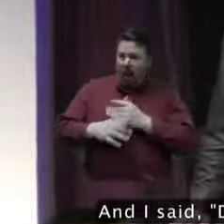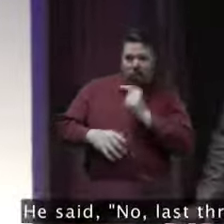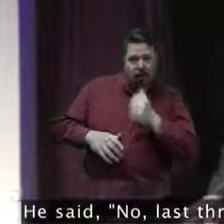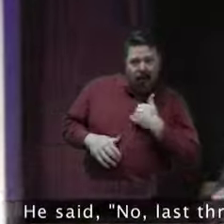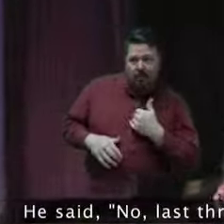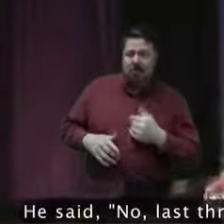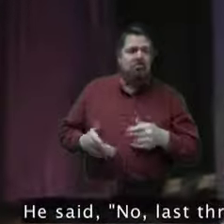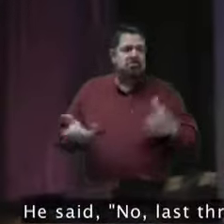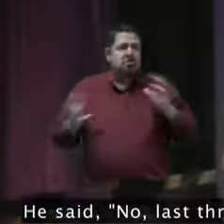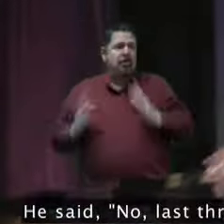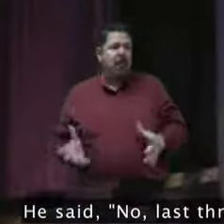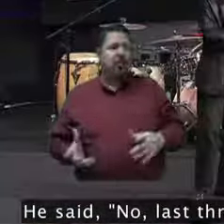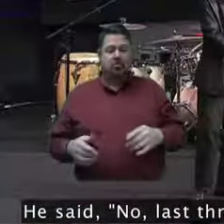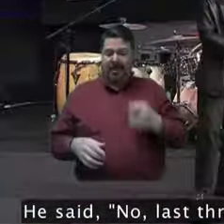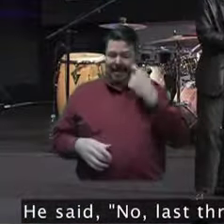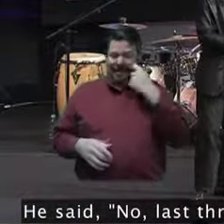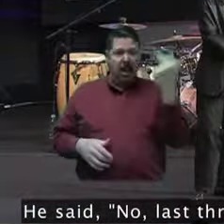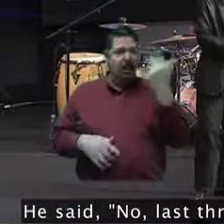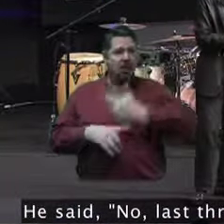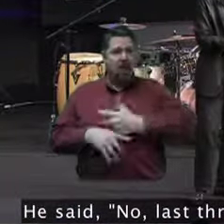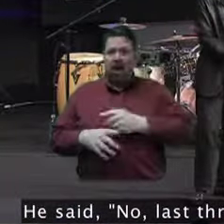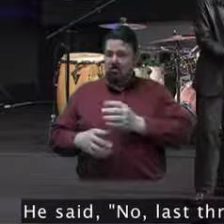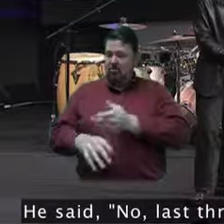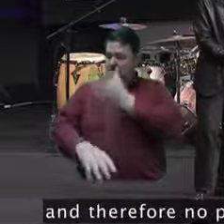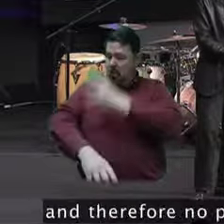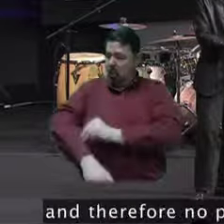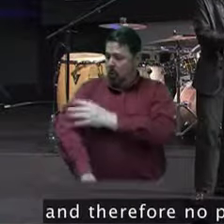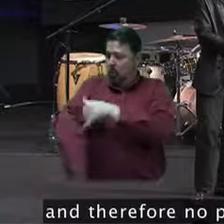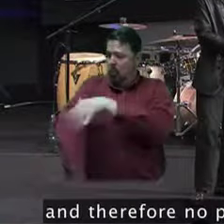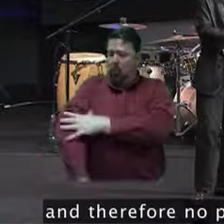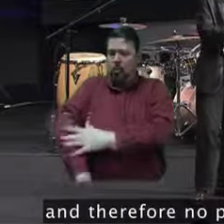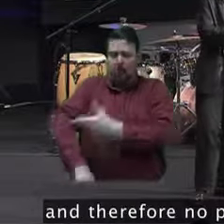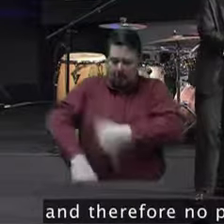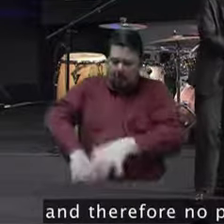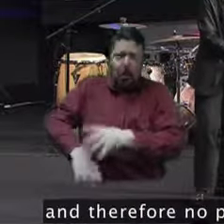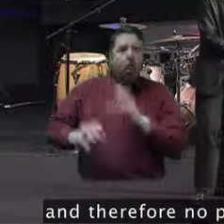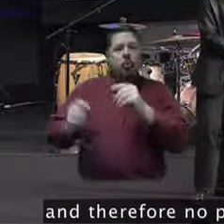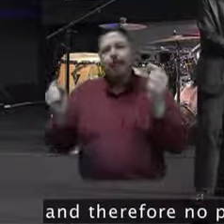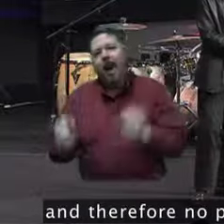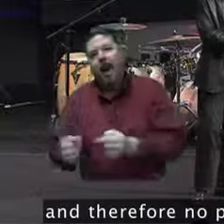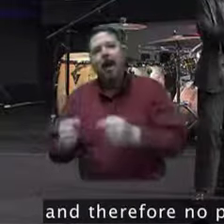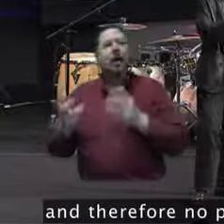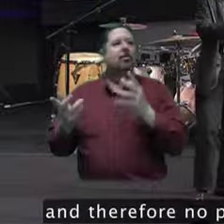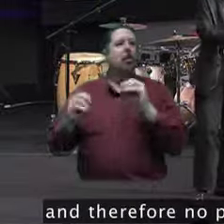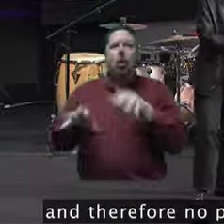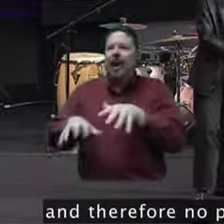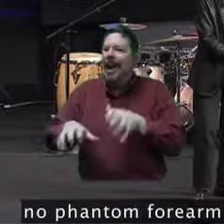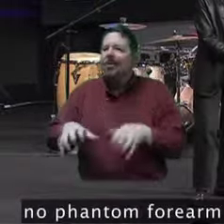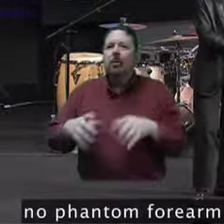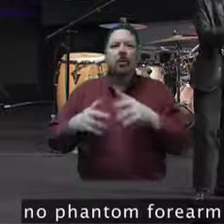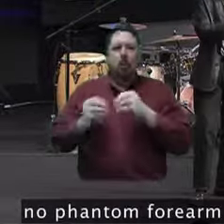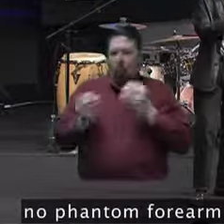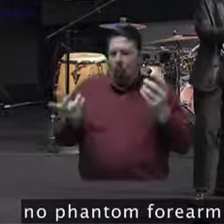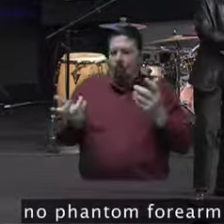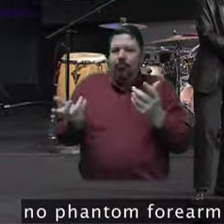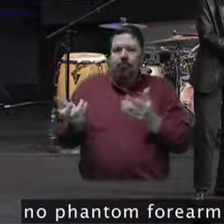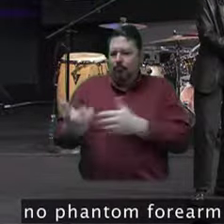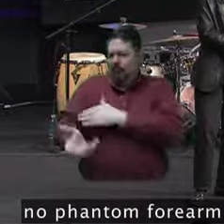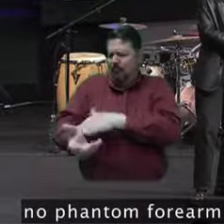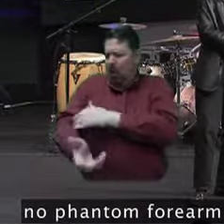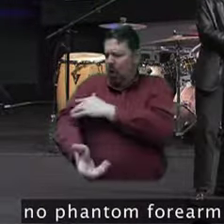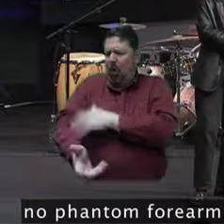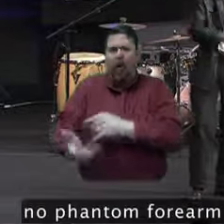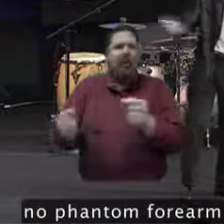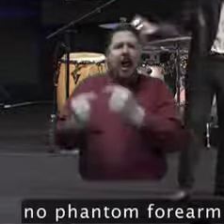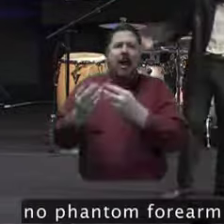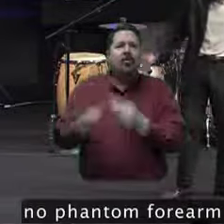said, no. Last three days I've not had a phantom arm and therefore no phantom elbow pain, no clenching, no phantom